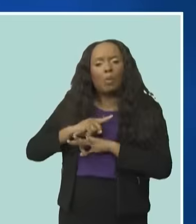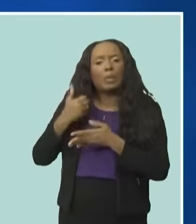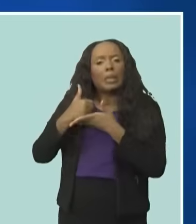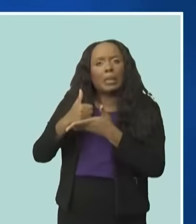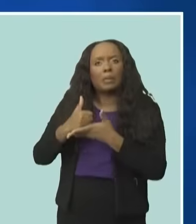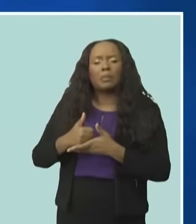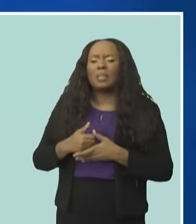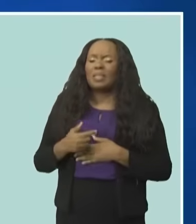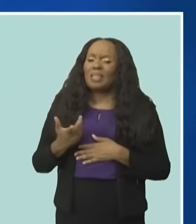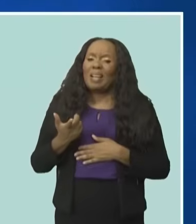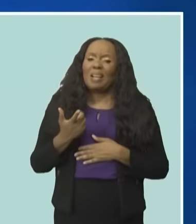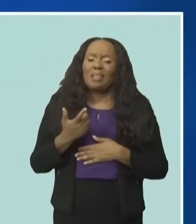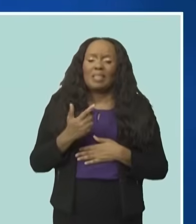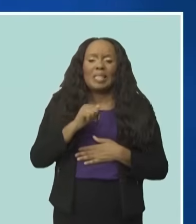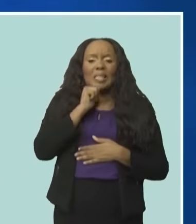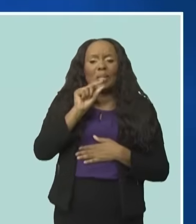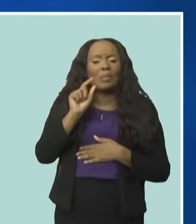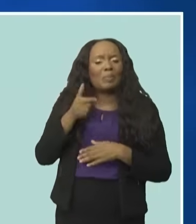for the parents to blame.